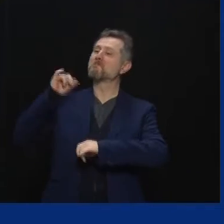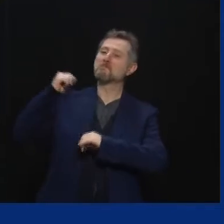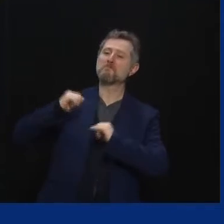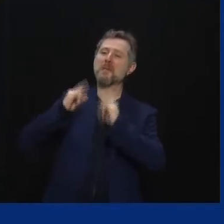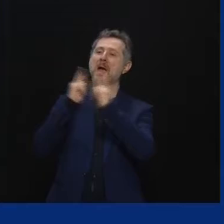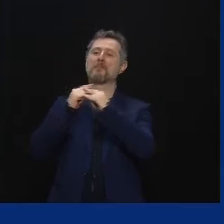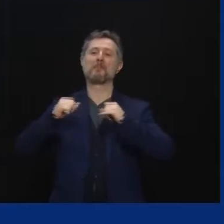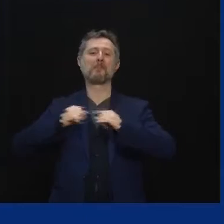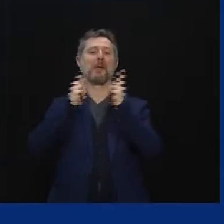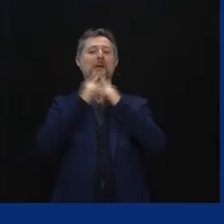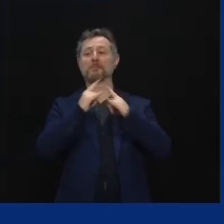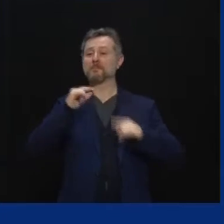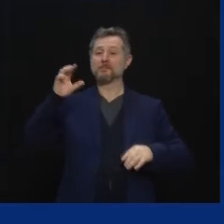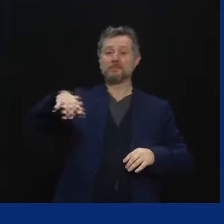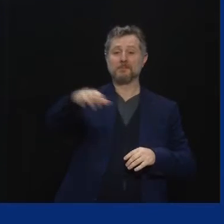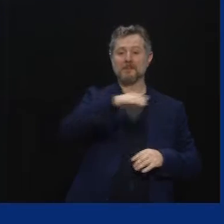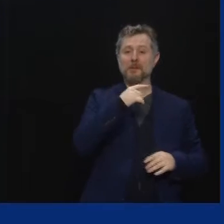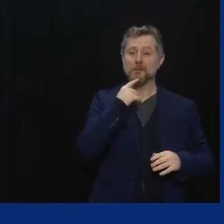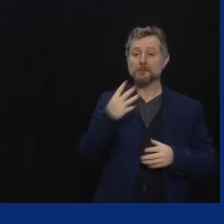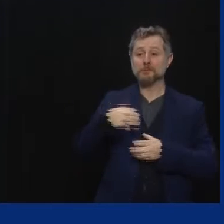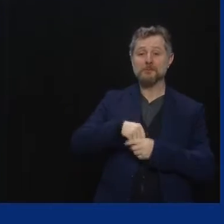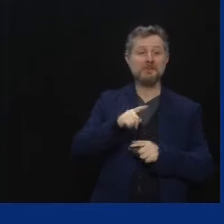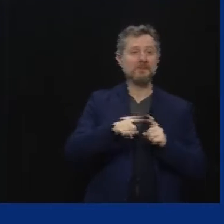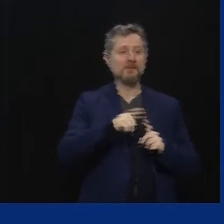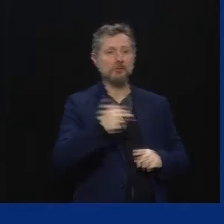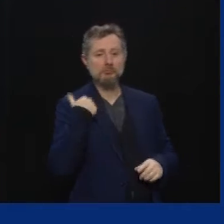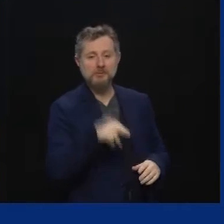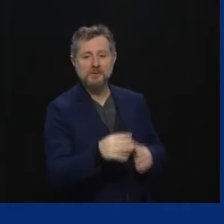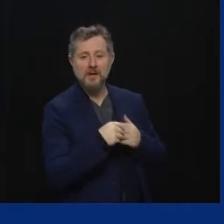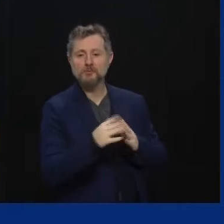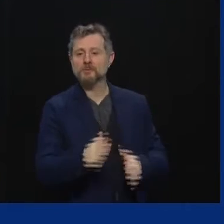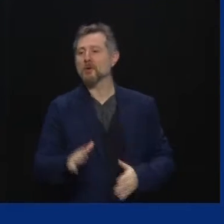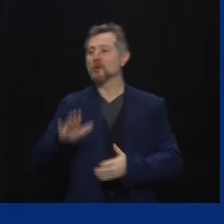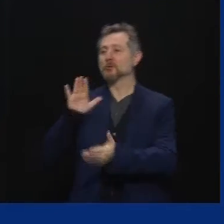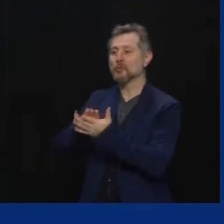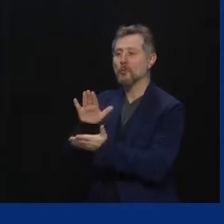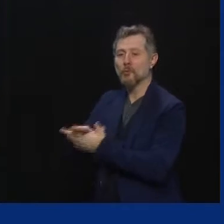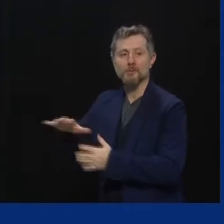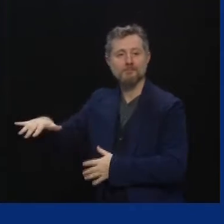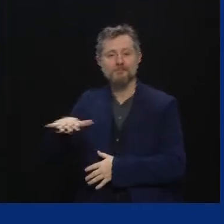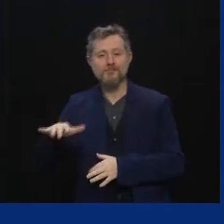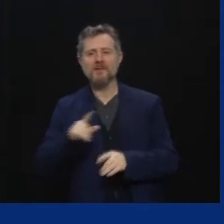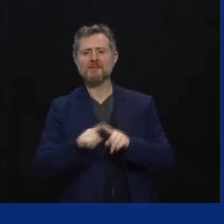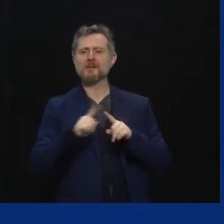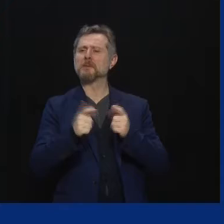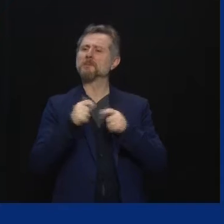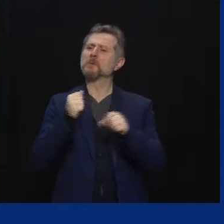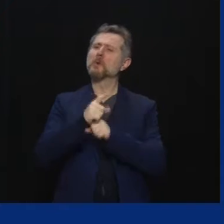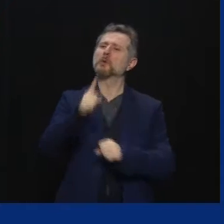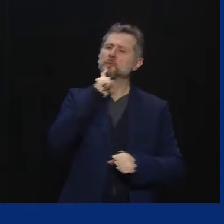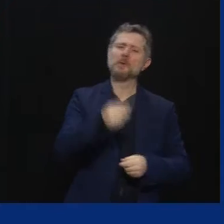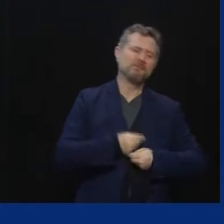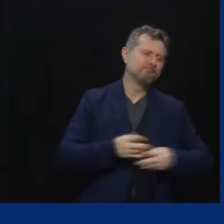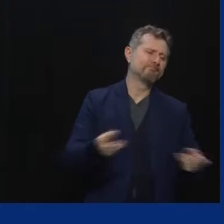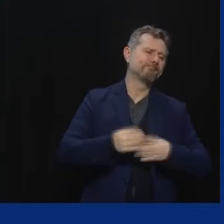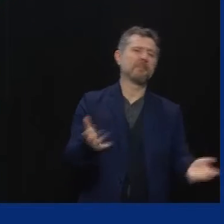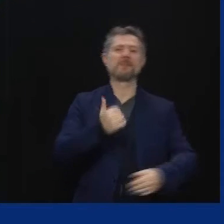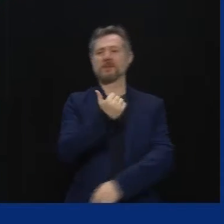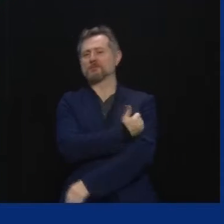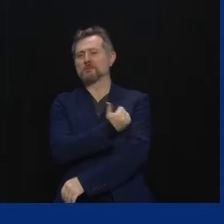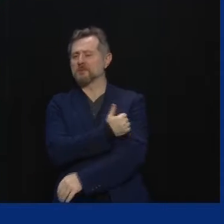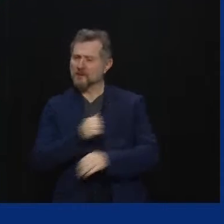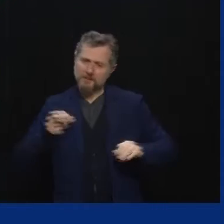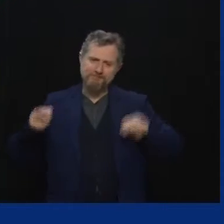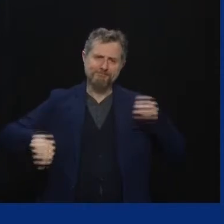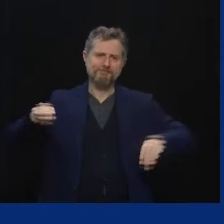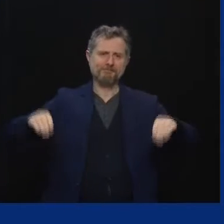clergy, what we're doing at schools and other places to make sure that the vaccines are widely available. And again, our booster